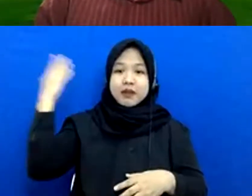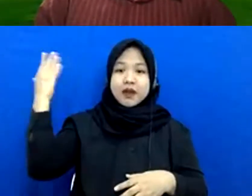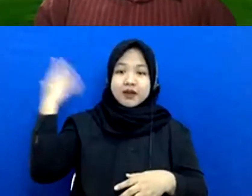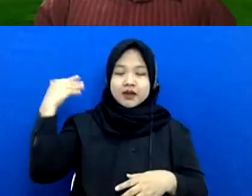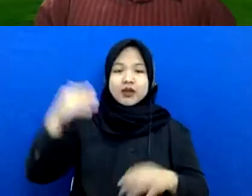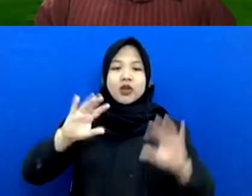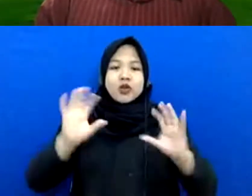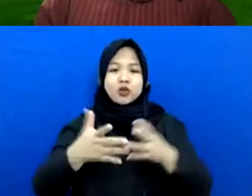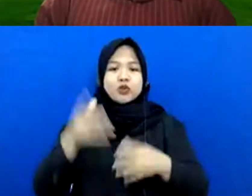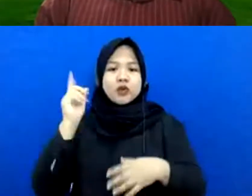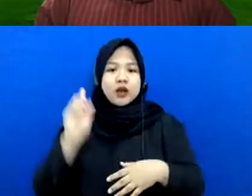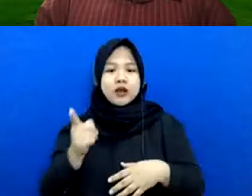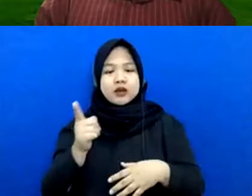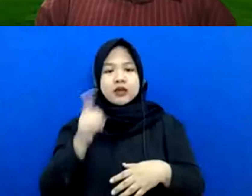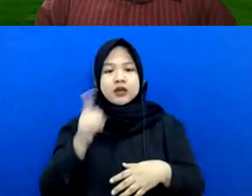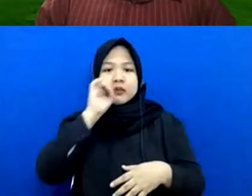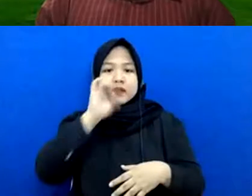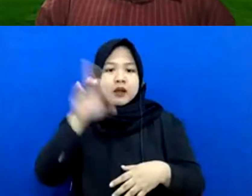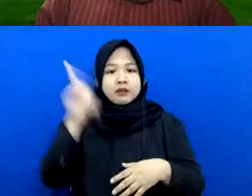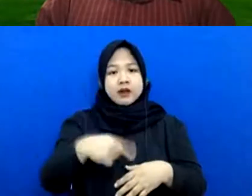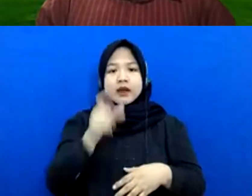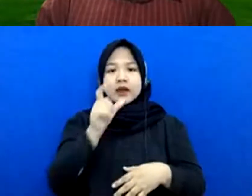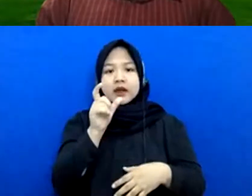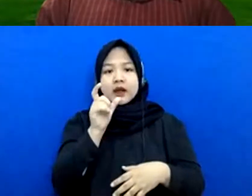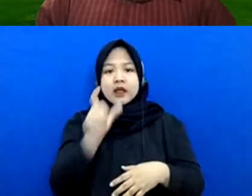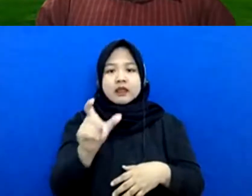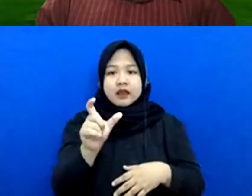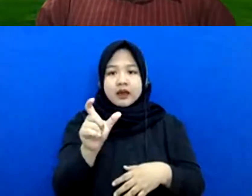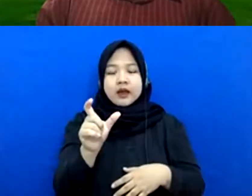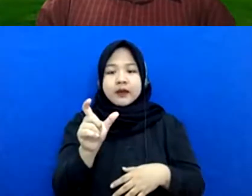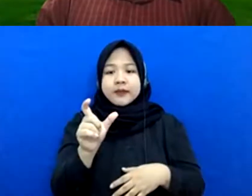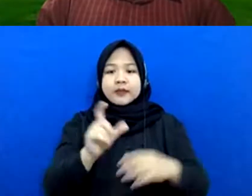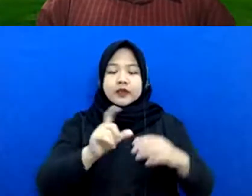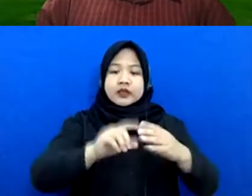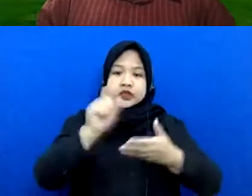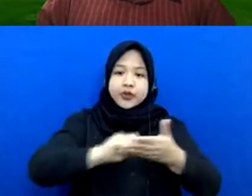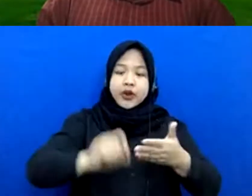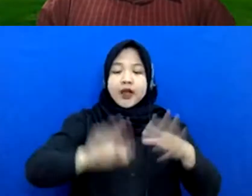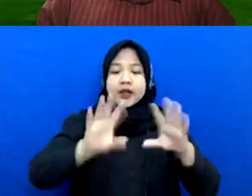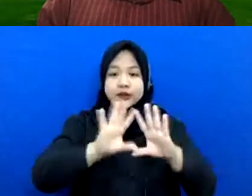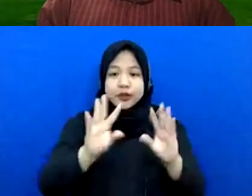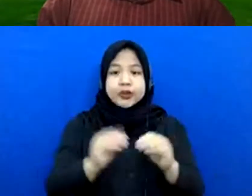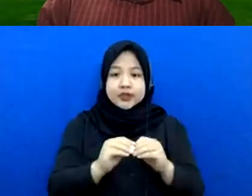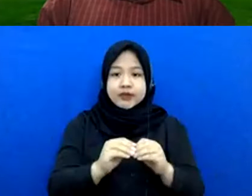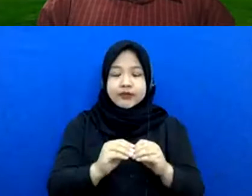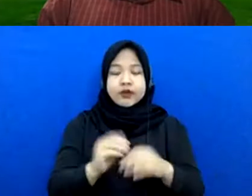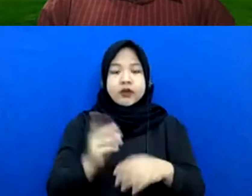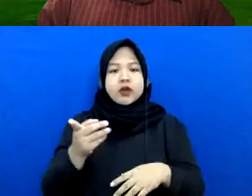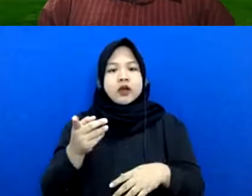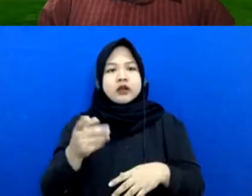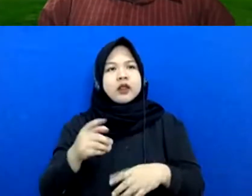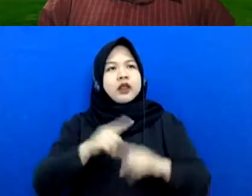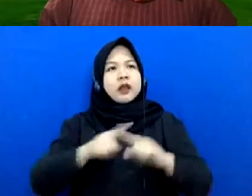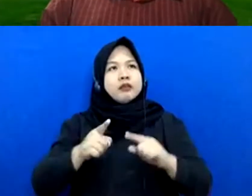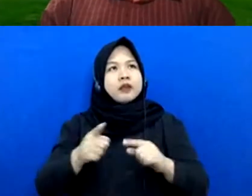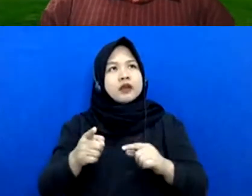group also used that discourse of inclusive school, and maybe that is very Indonesian and Malaysian